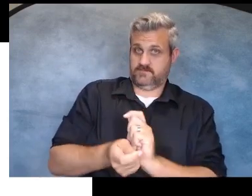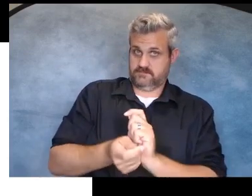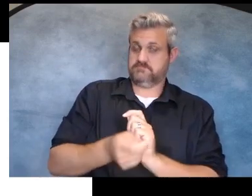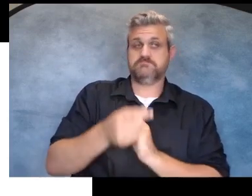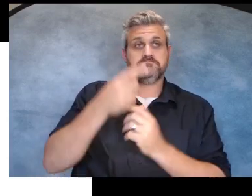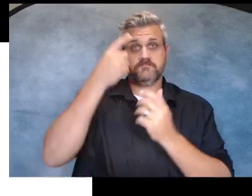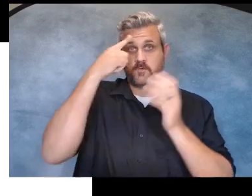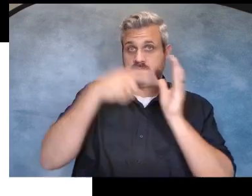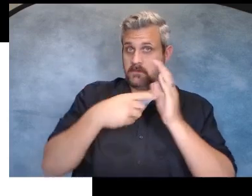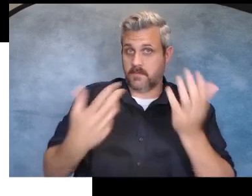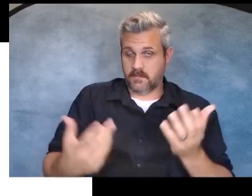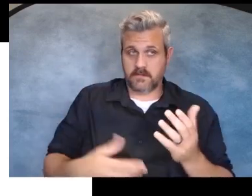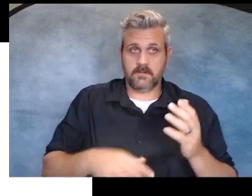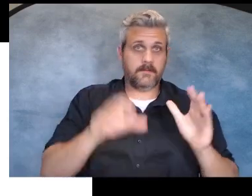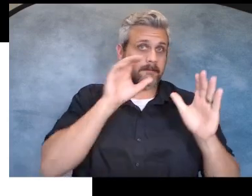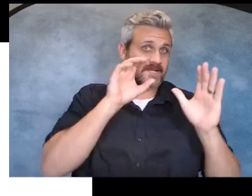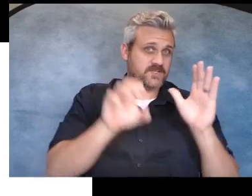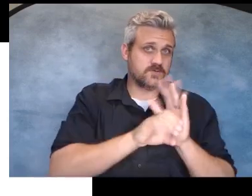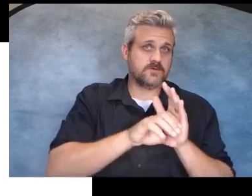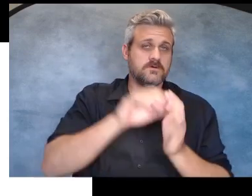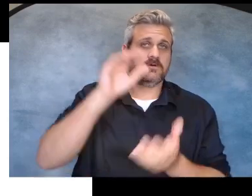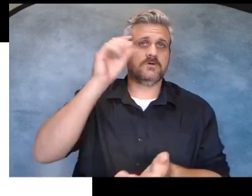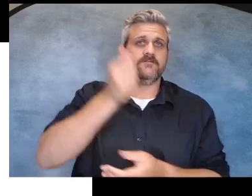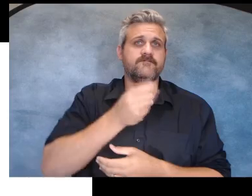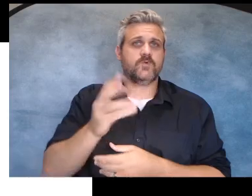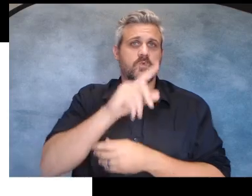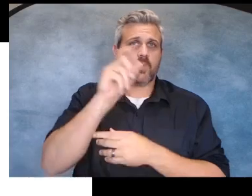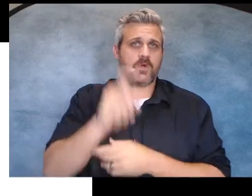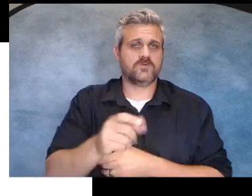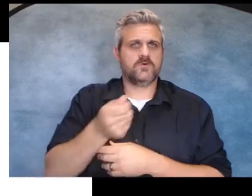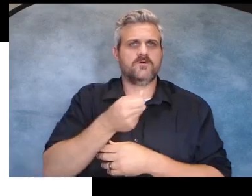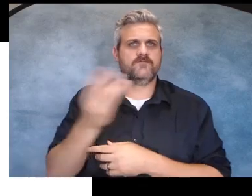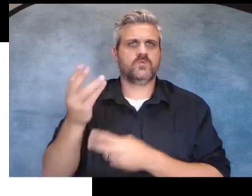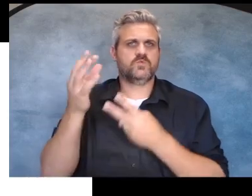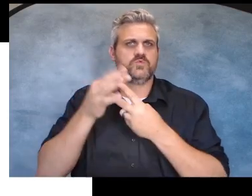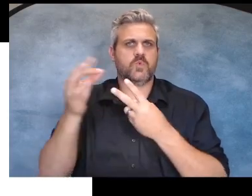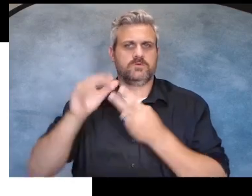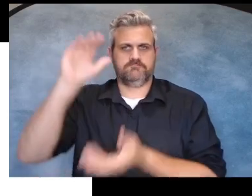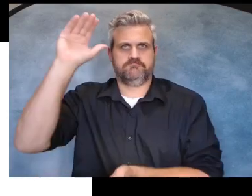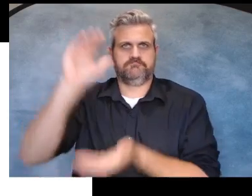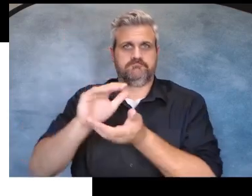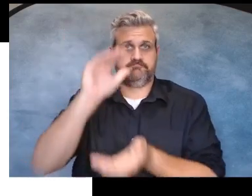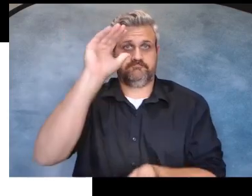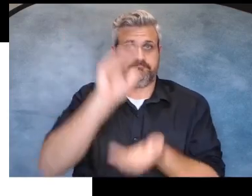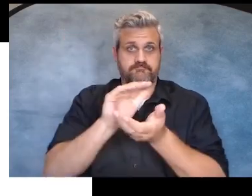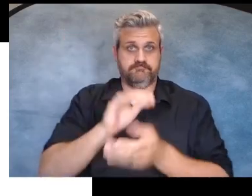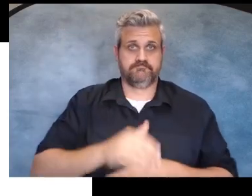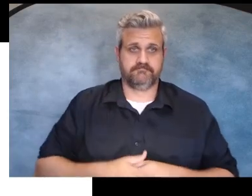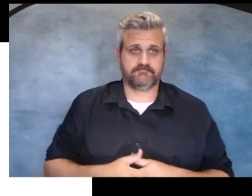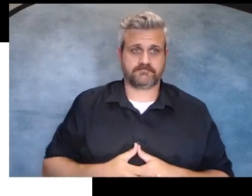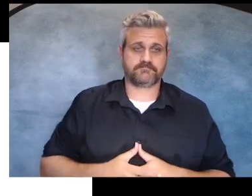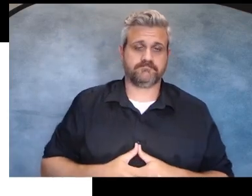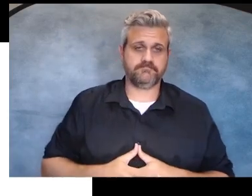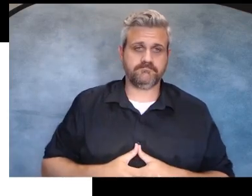this assignment, such as pictures, fewer questions, or fewer choices.